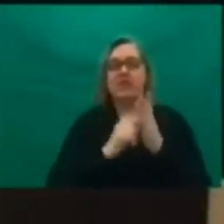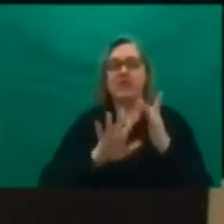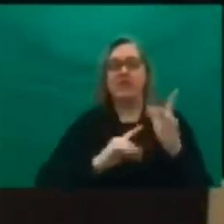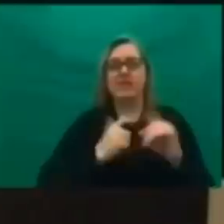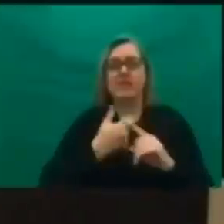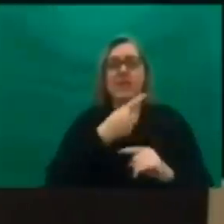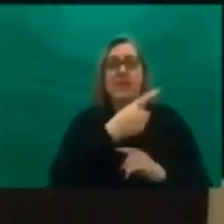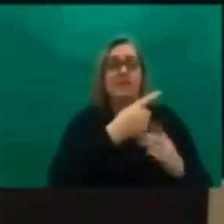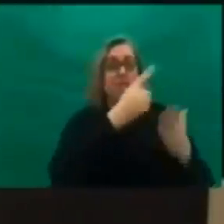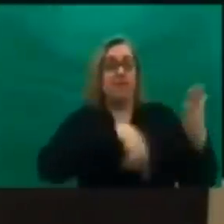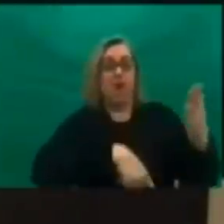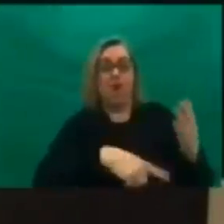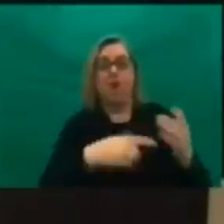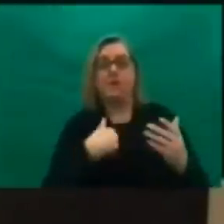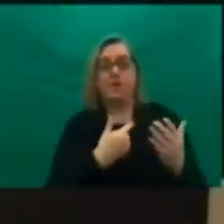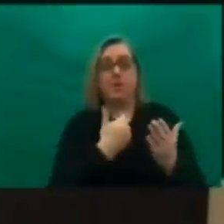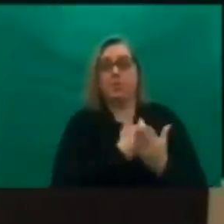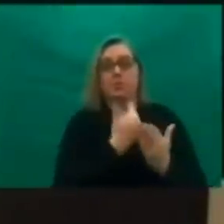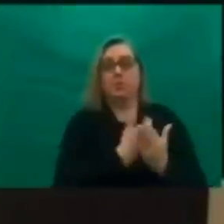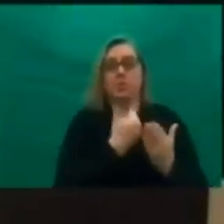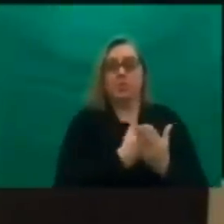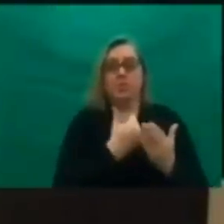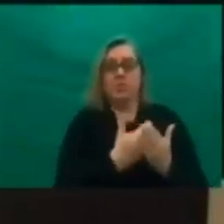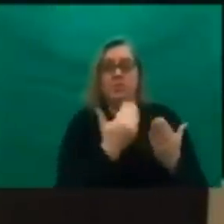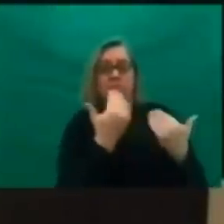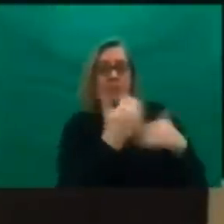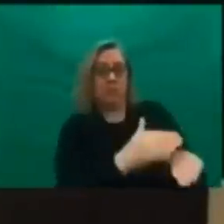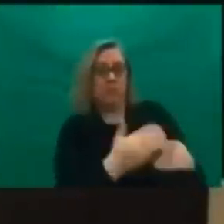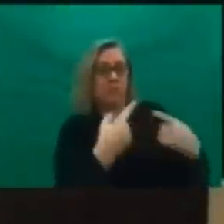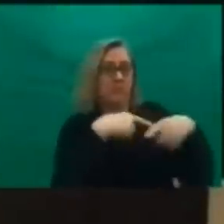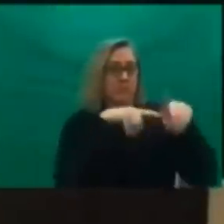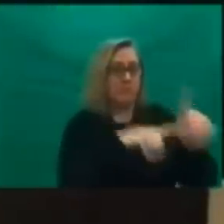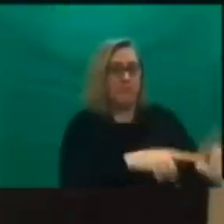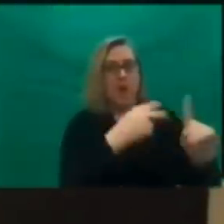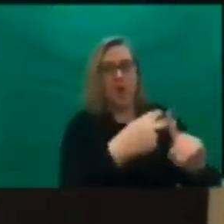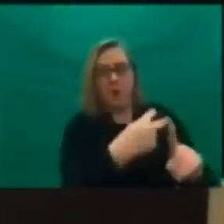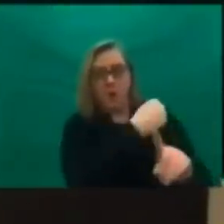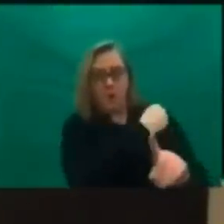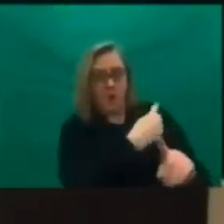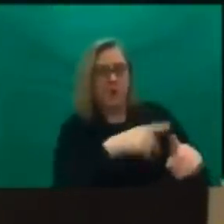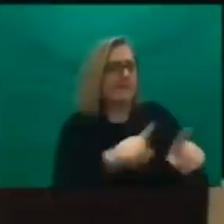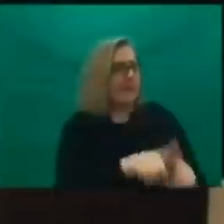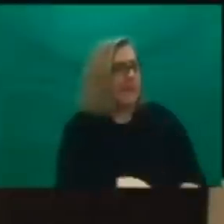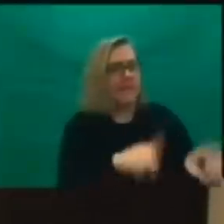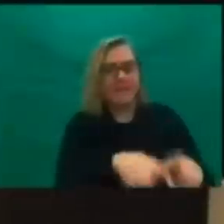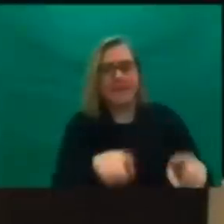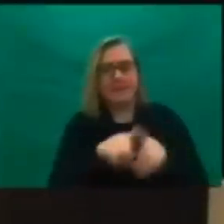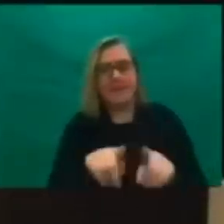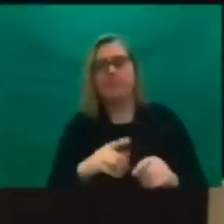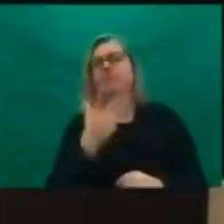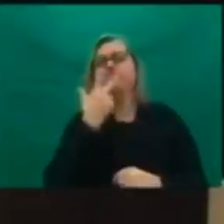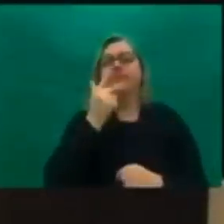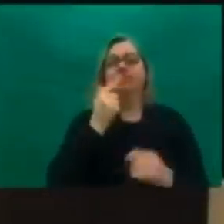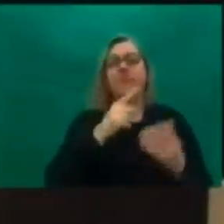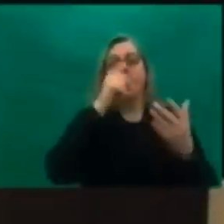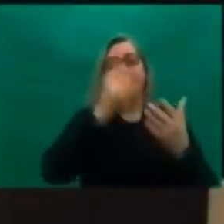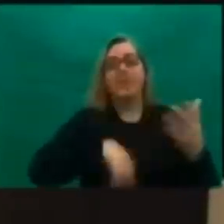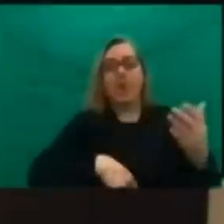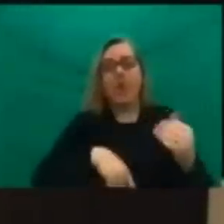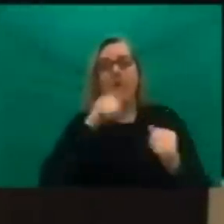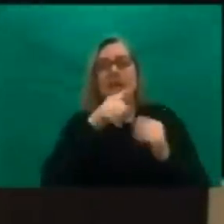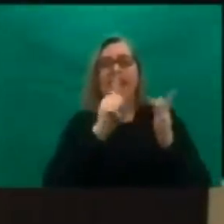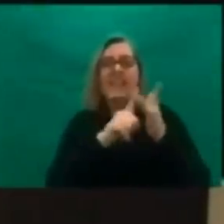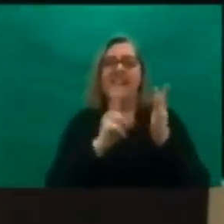fines, we've obviously kept all the safeguards in place, so the same review mechanisms apply. So, if a fine is at an infringement stage,